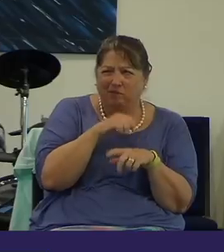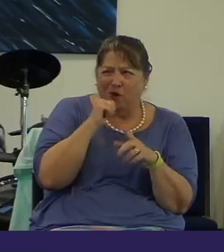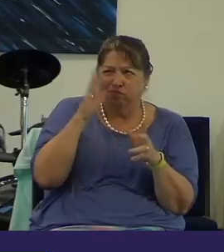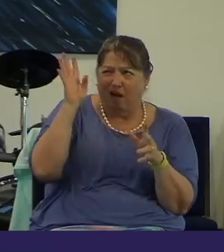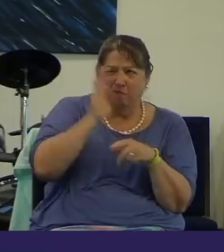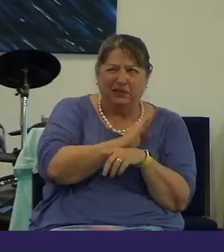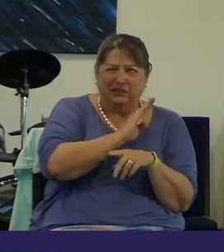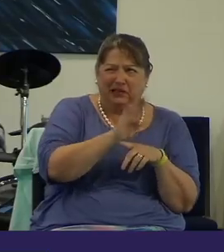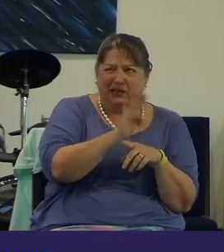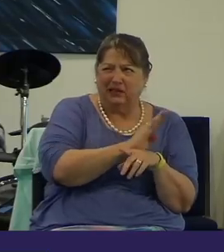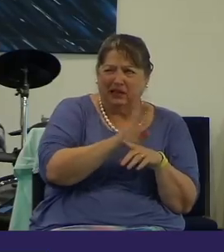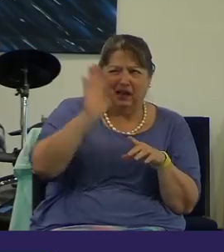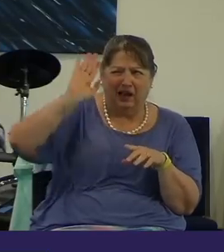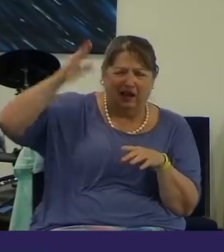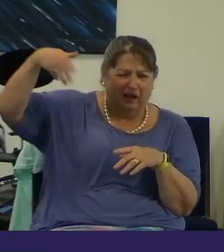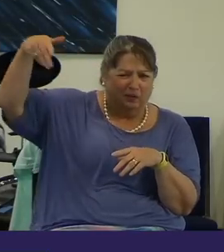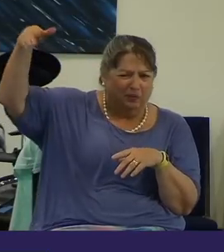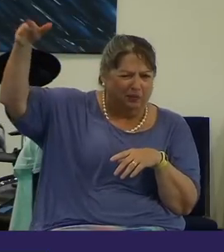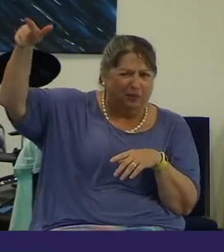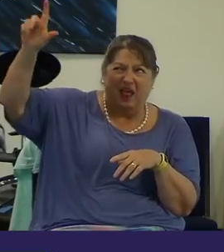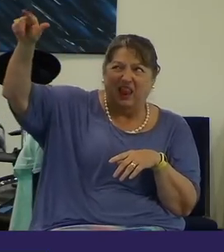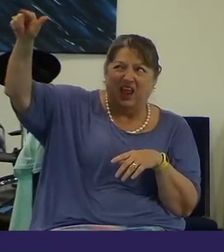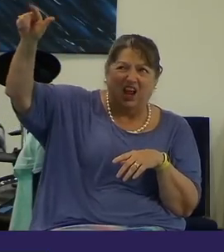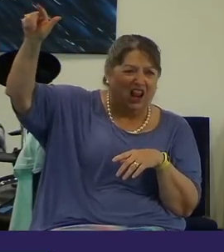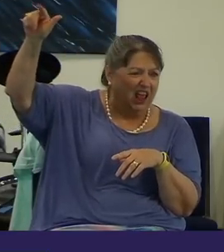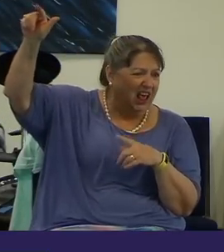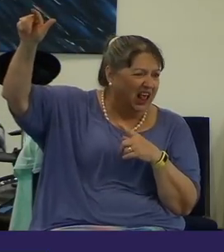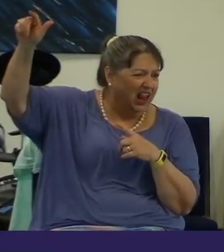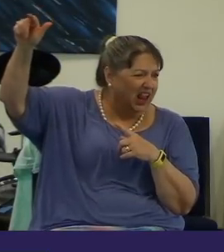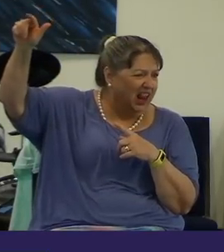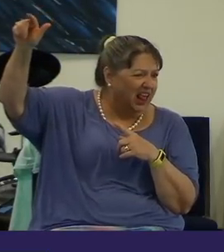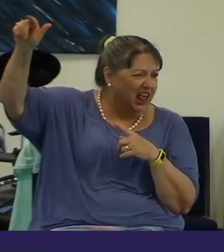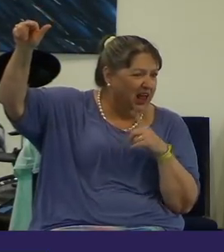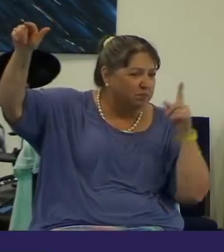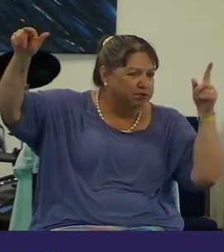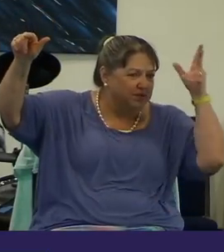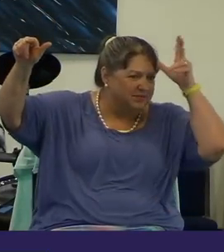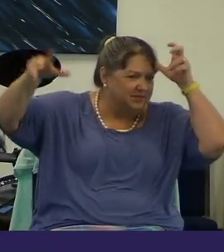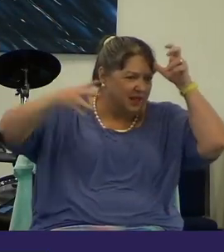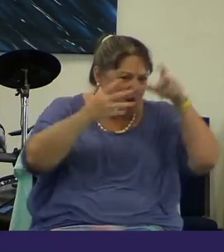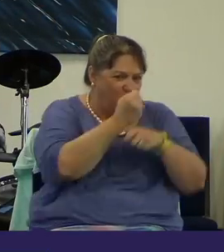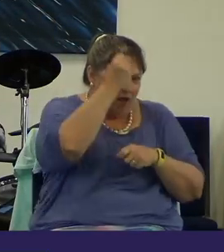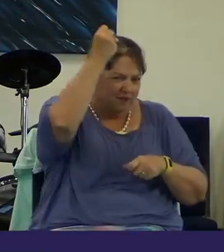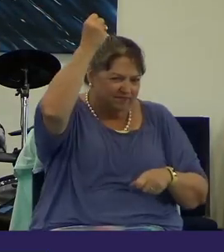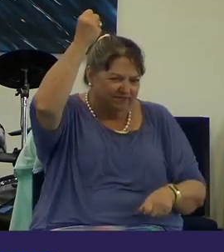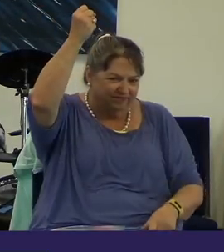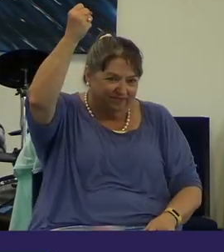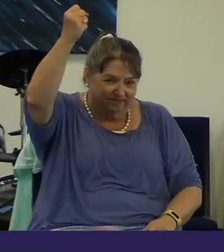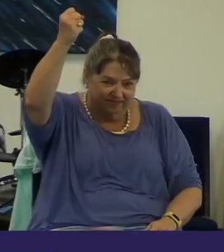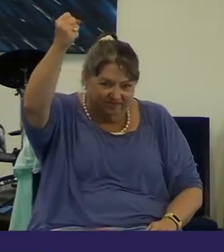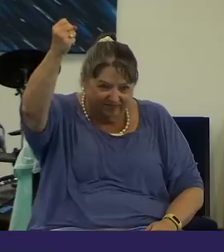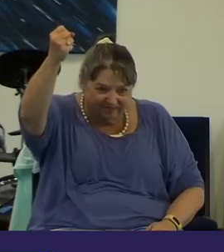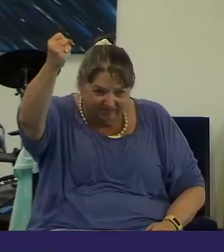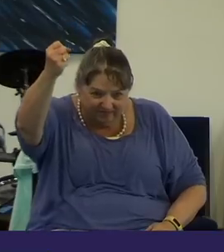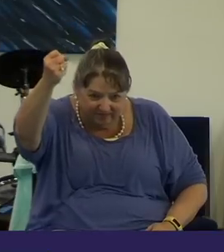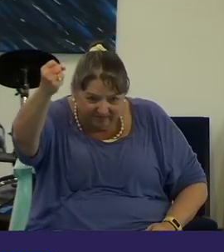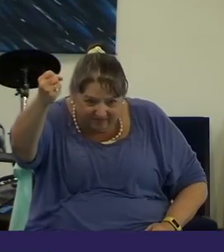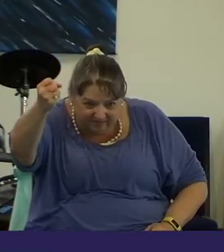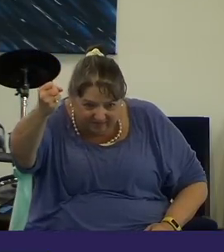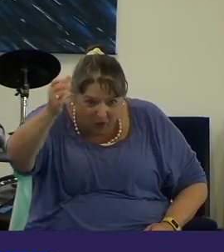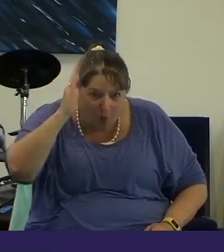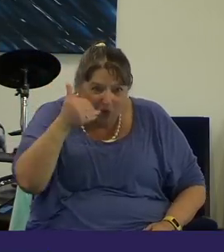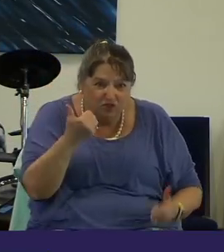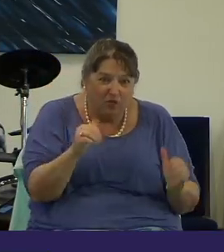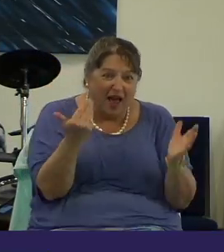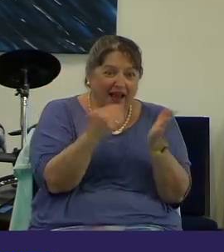I got a strong schedule today. He has won the battle for that day. And he'll do it again